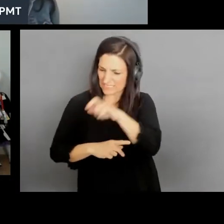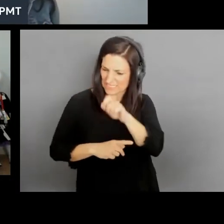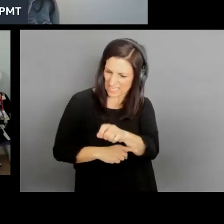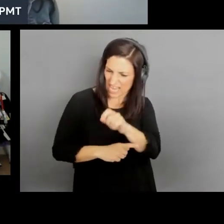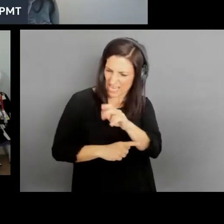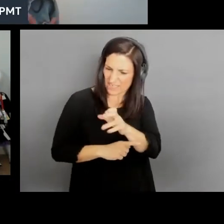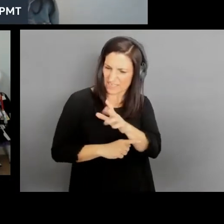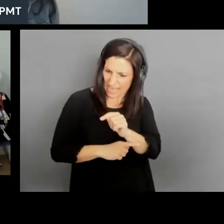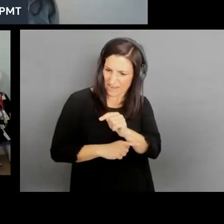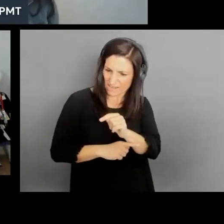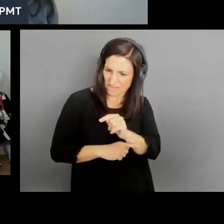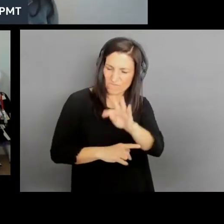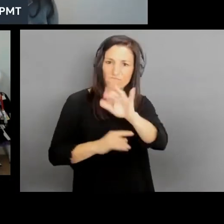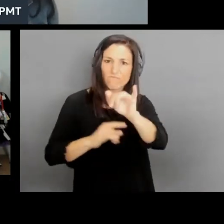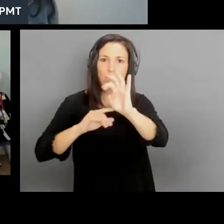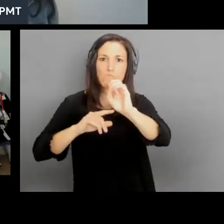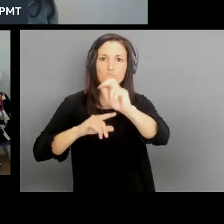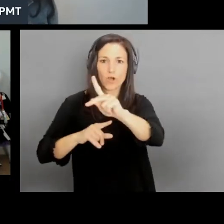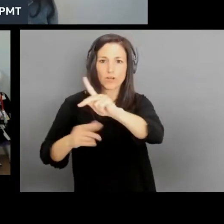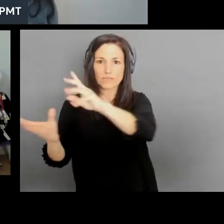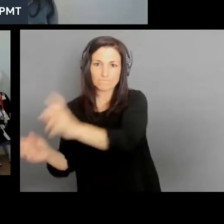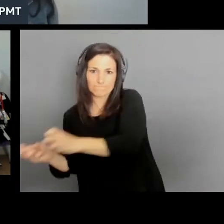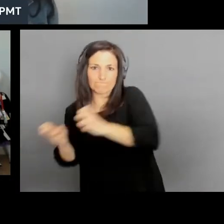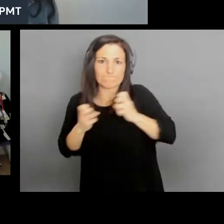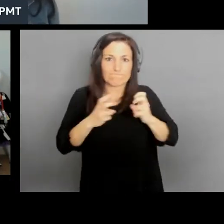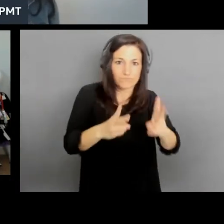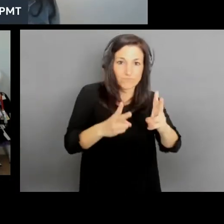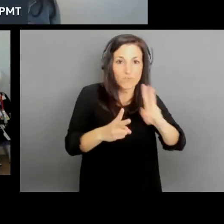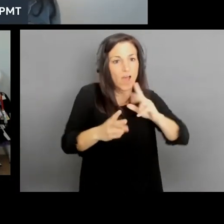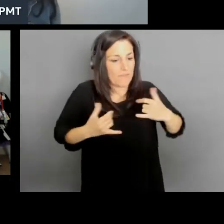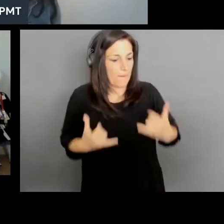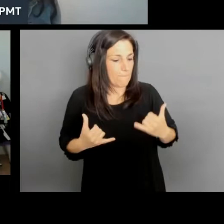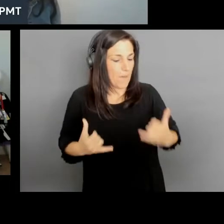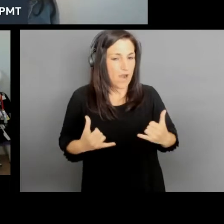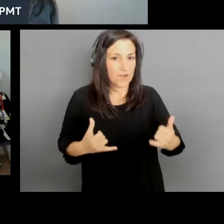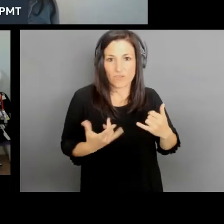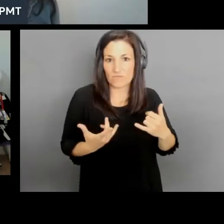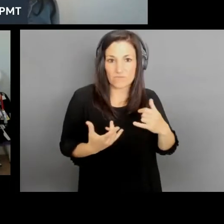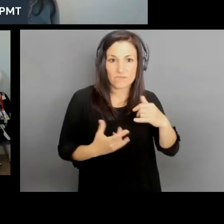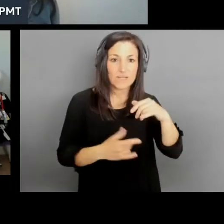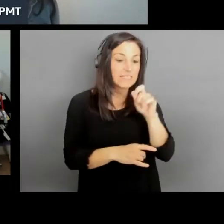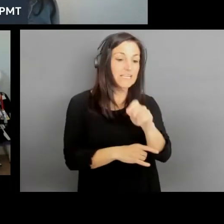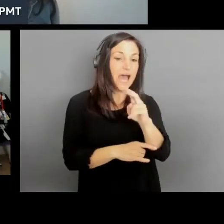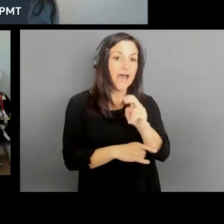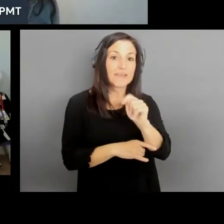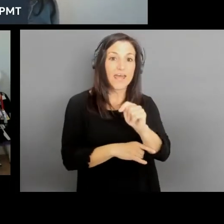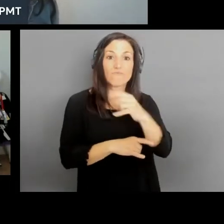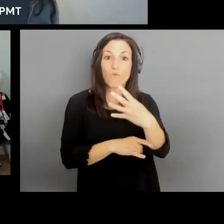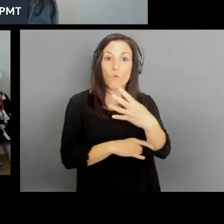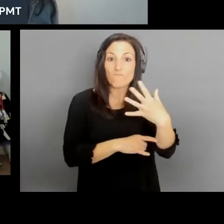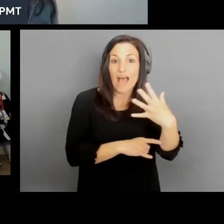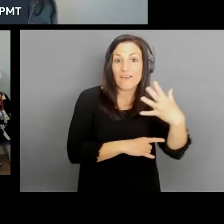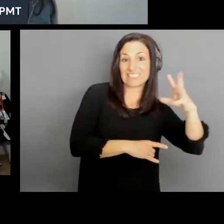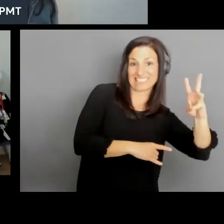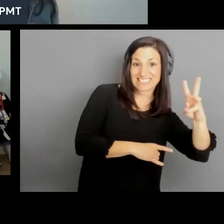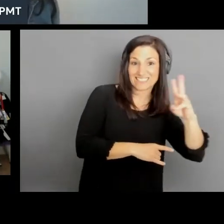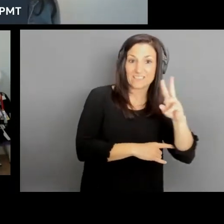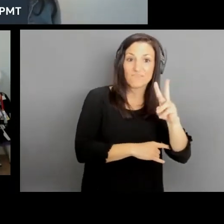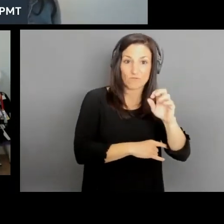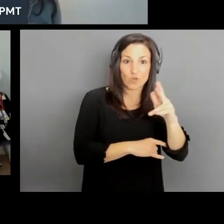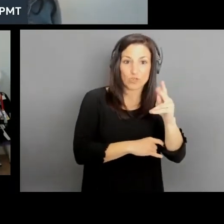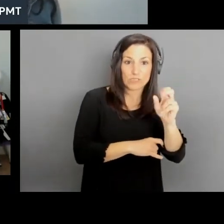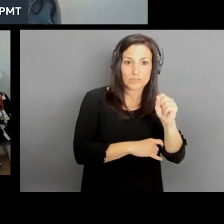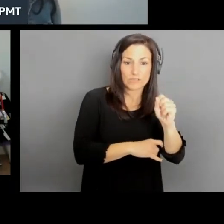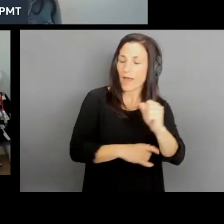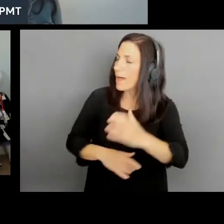run it on the modern .NET Core, .NET 5, .NET 6 versions. Yeah, I'm glad you mentioned all the different .NET versions then, because